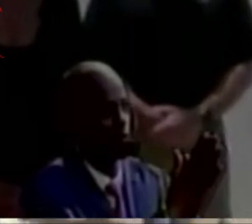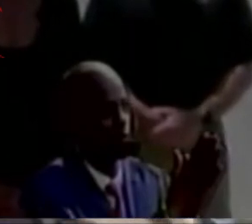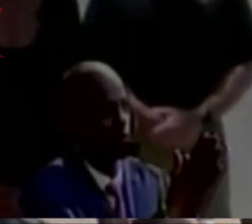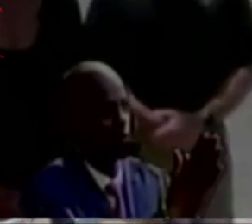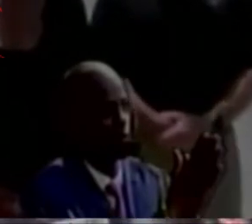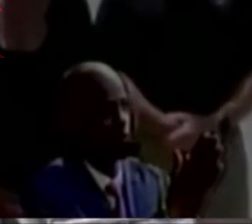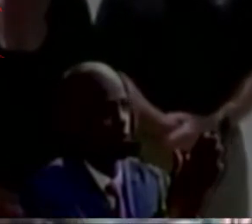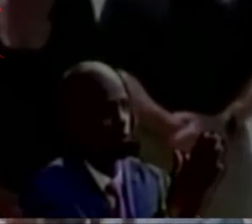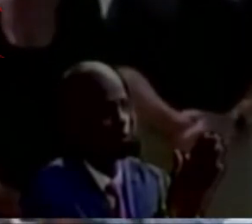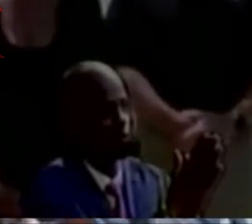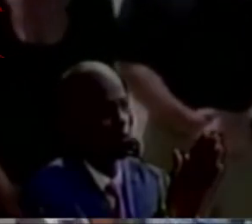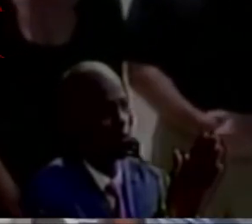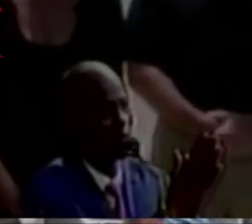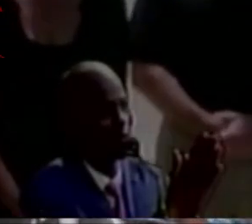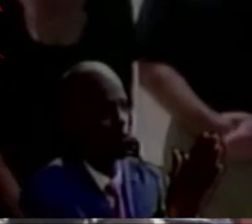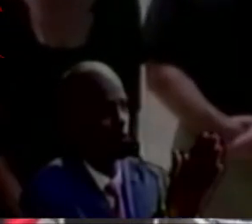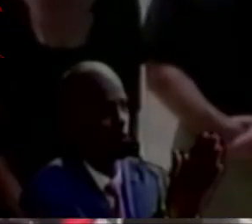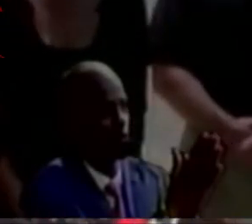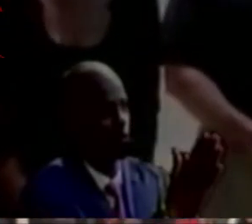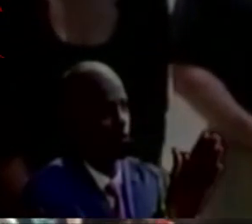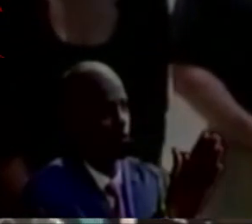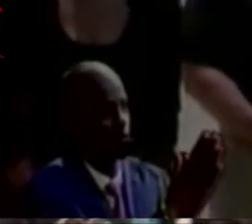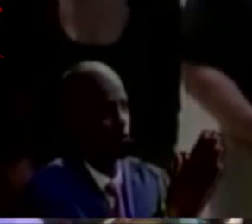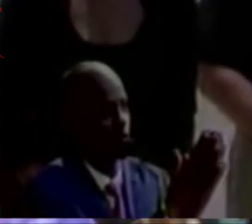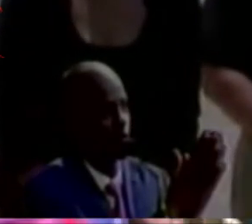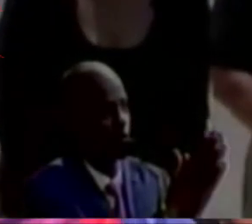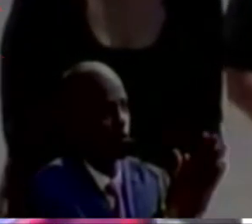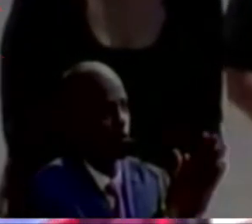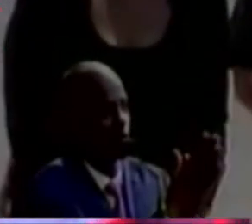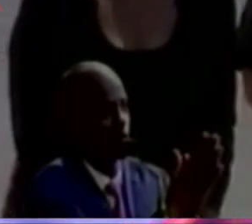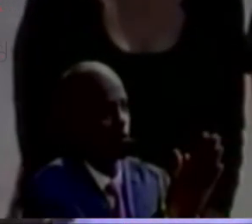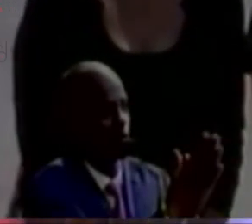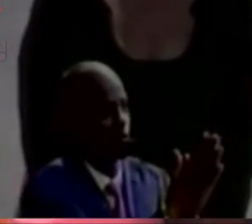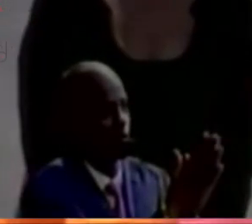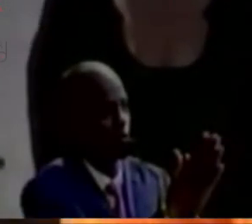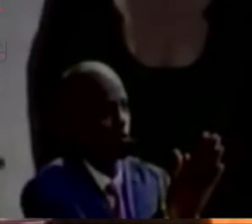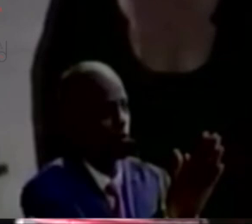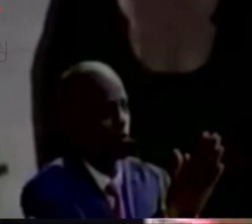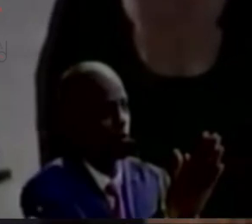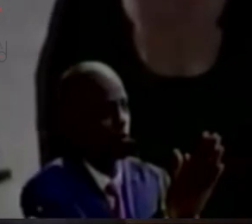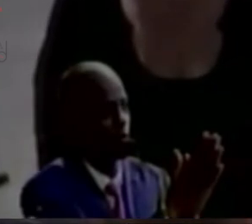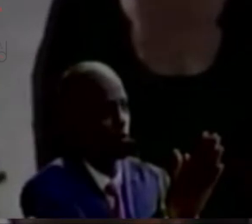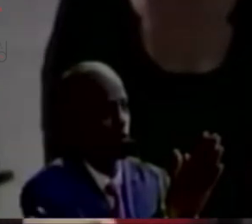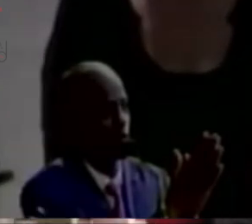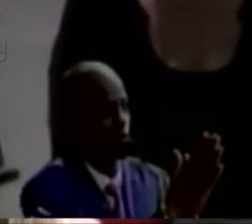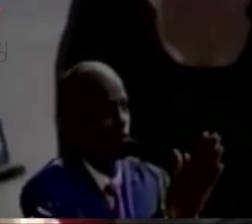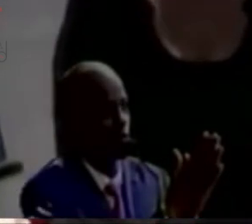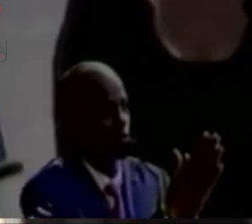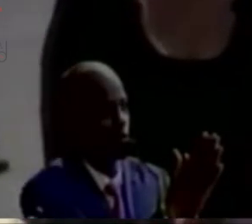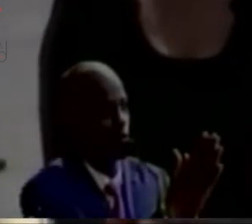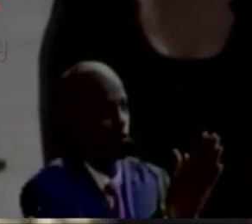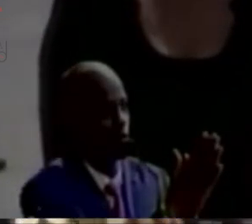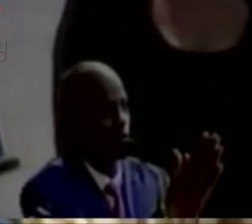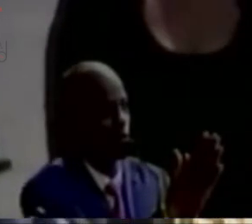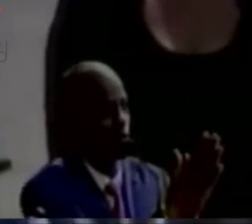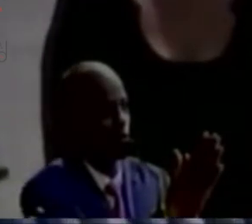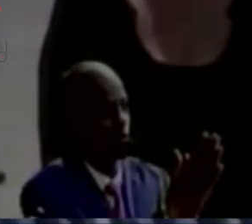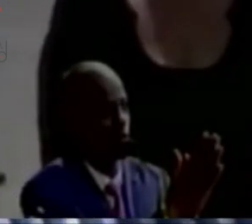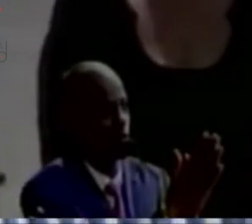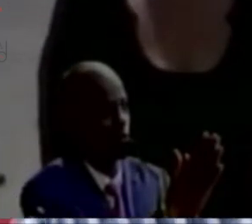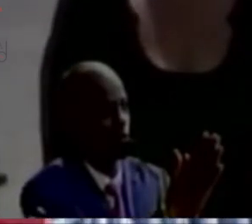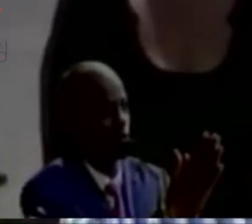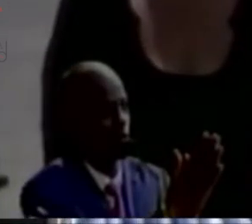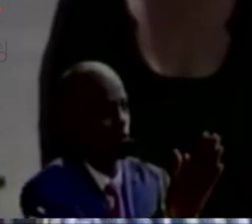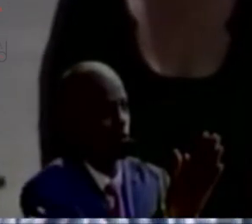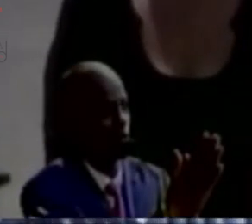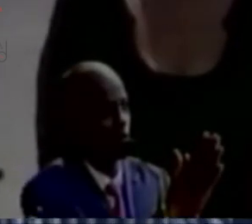over 110 metric tons of food to the affected areas. We had staff on the ground on Saturday assessing, working with